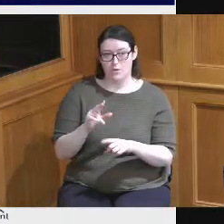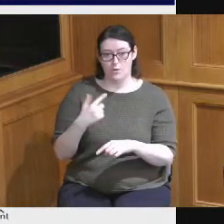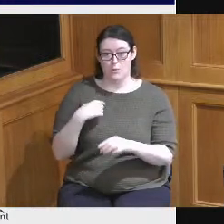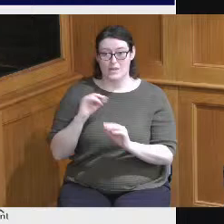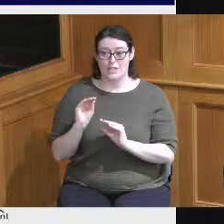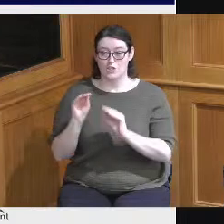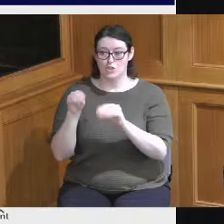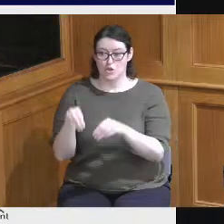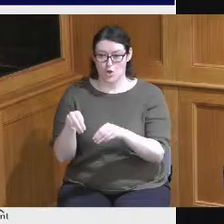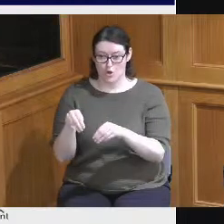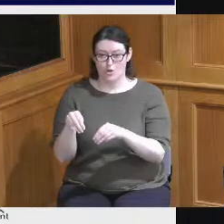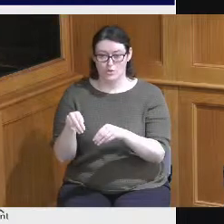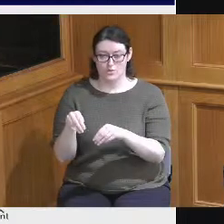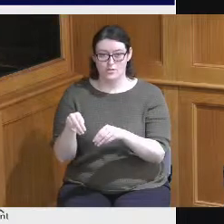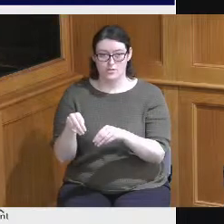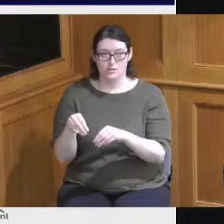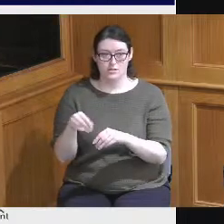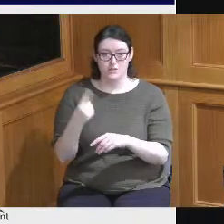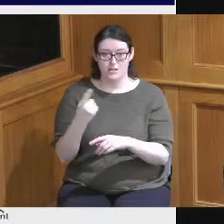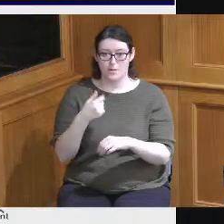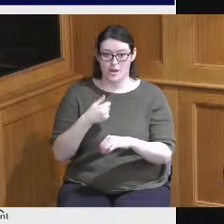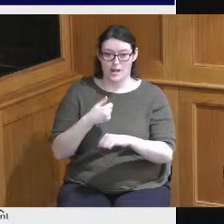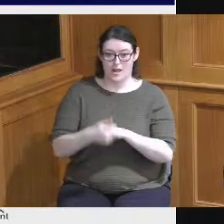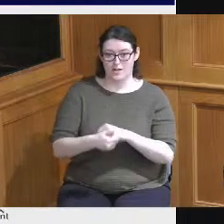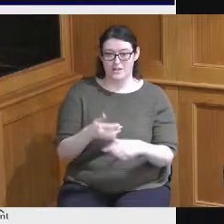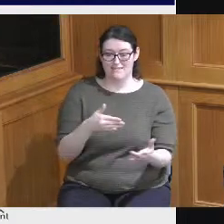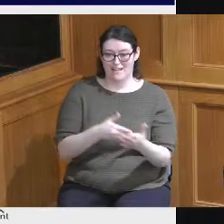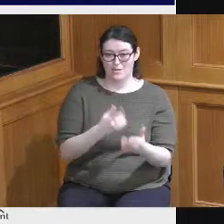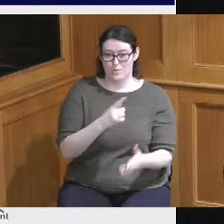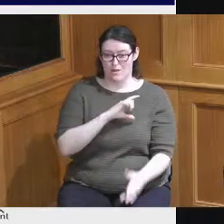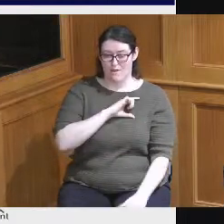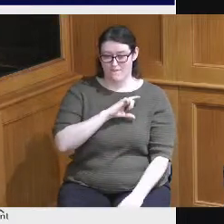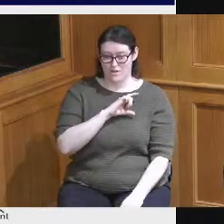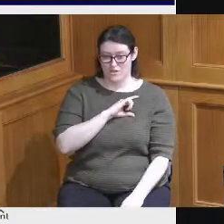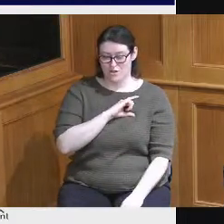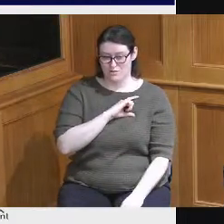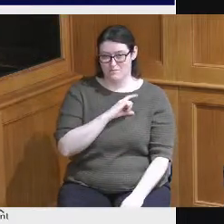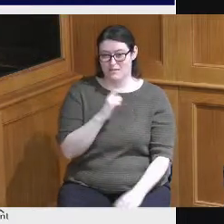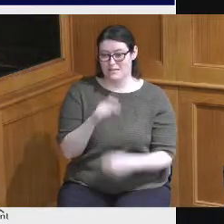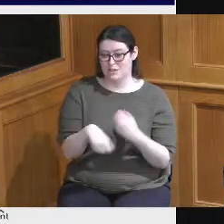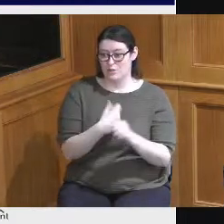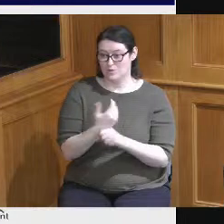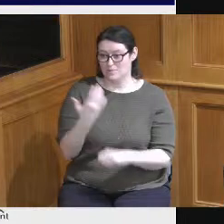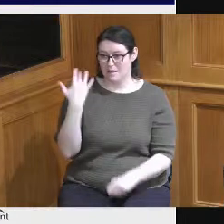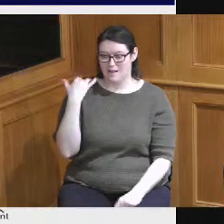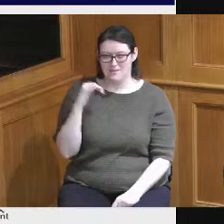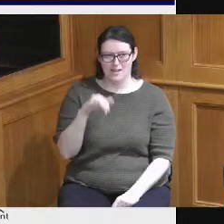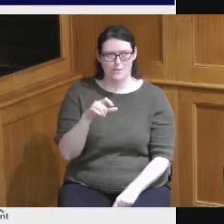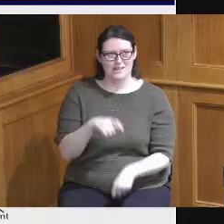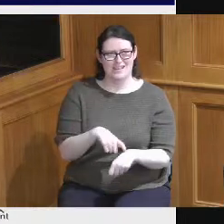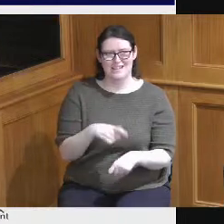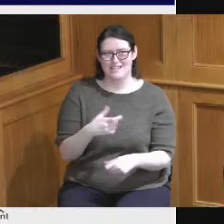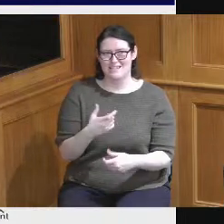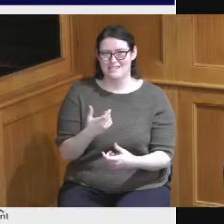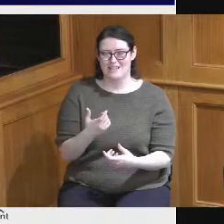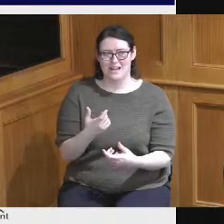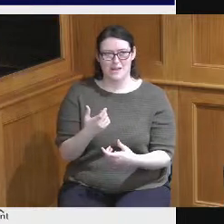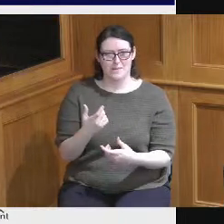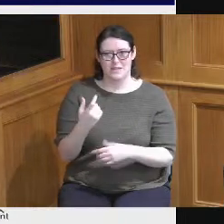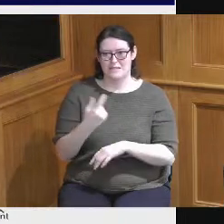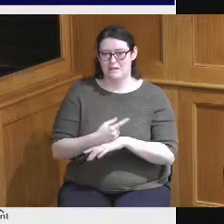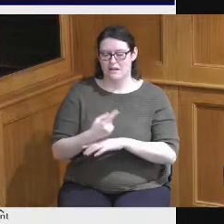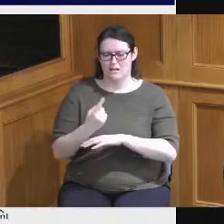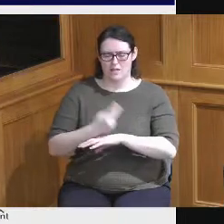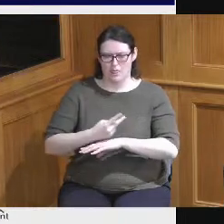that, and someone made an allegation against one of our officers. In years past, it would have taken us days, probably. We'd have